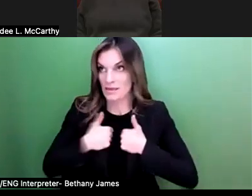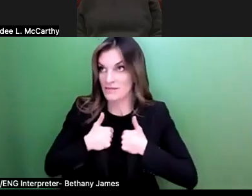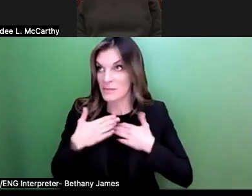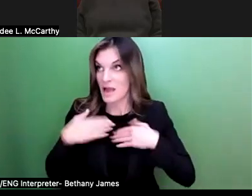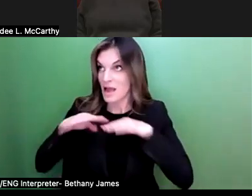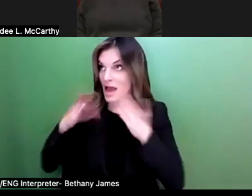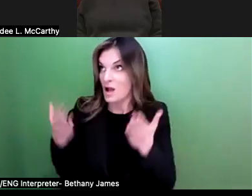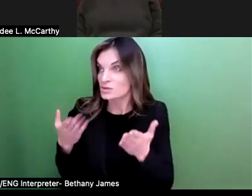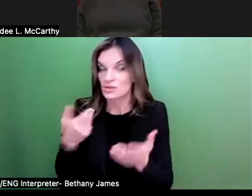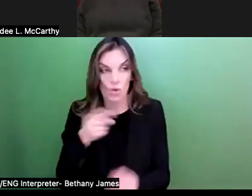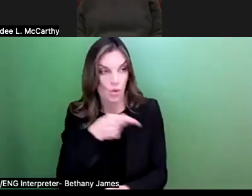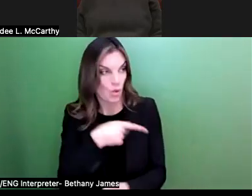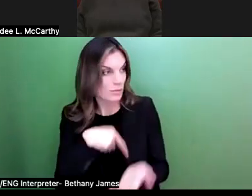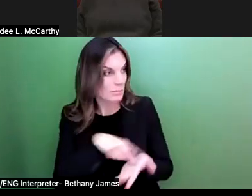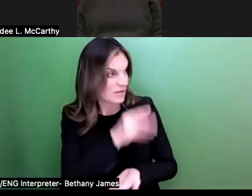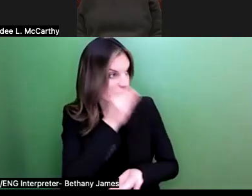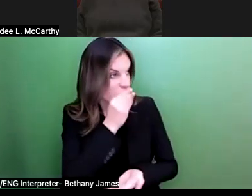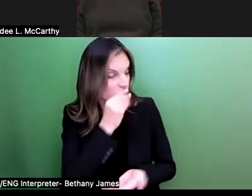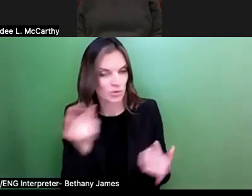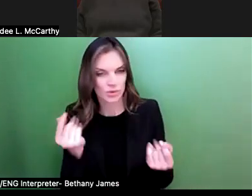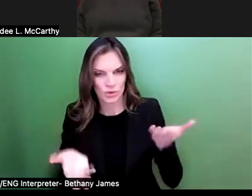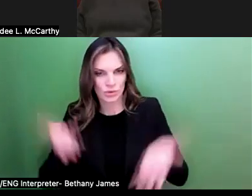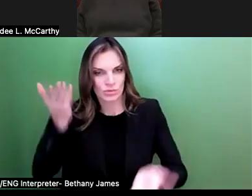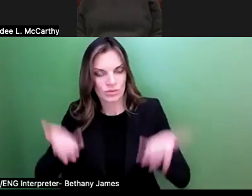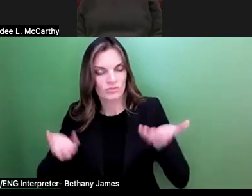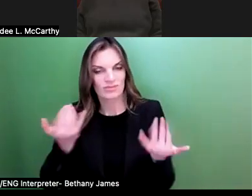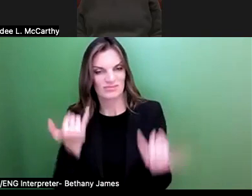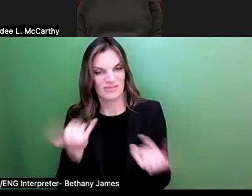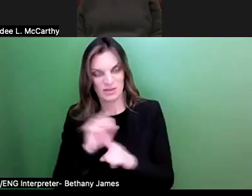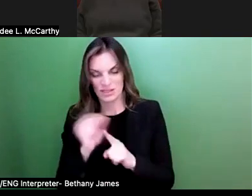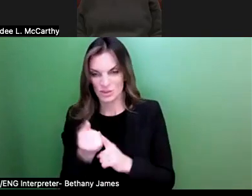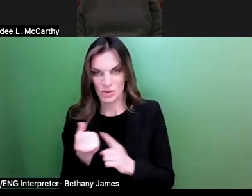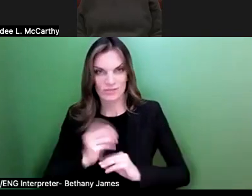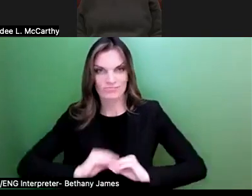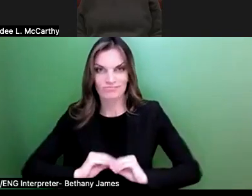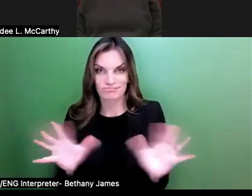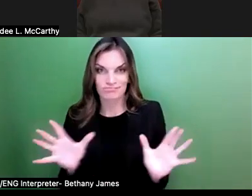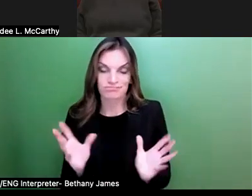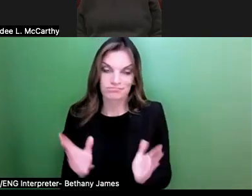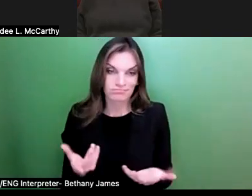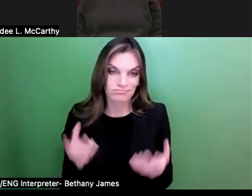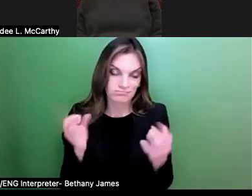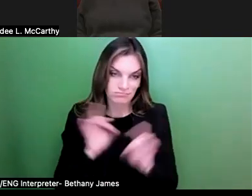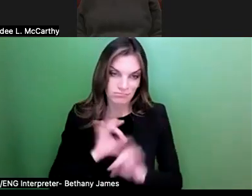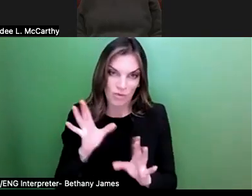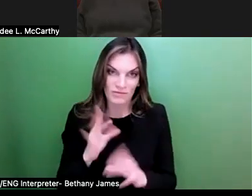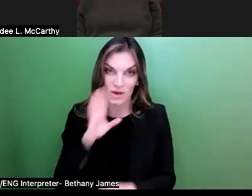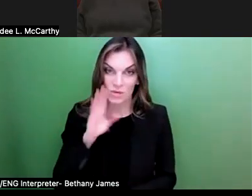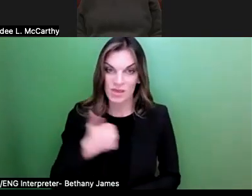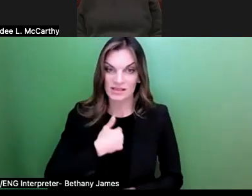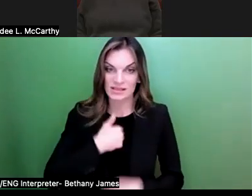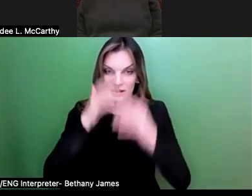head? This is the situation we're in now. I think it is, I will say for myself, the metric